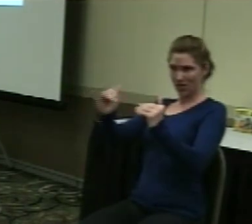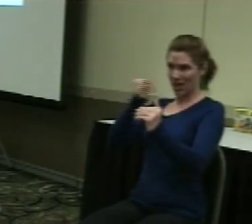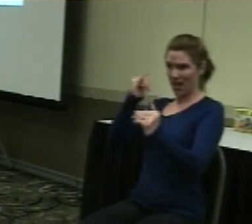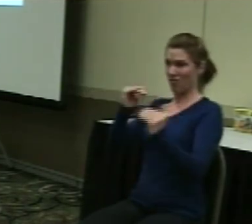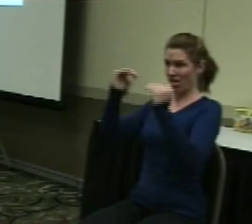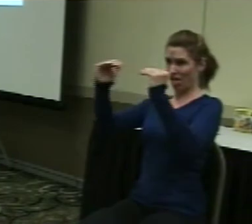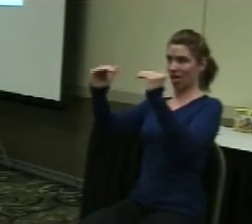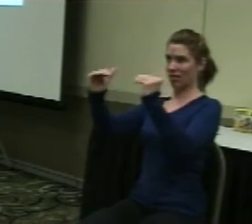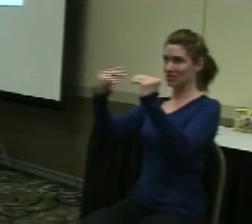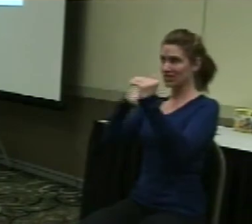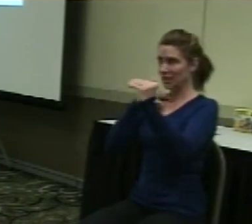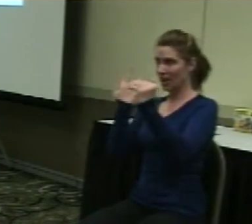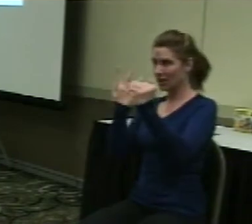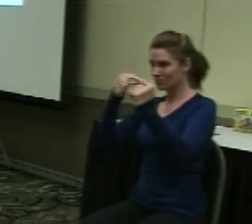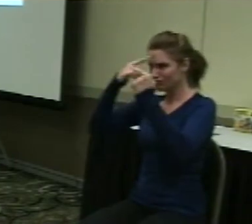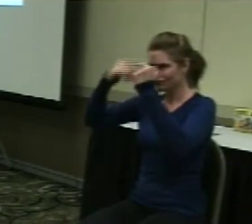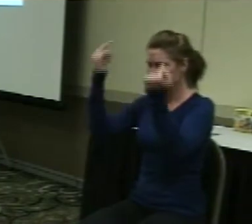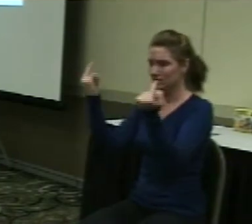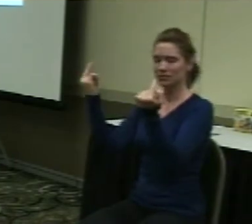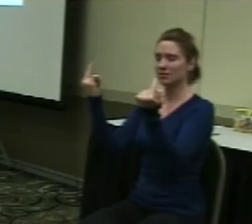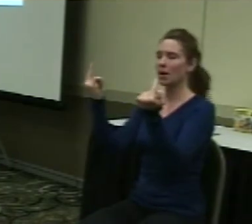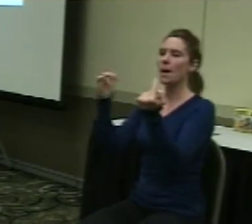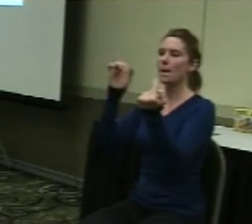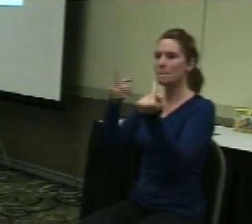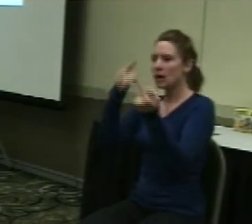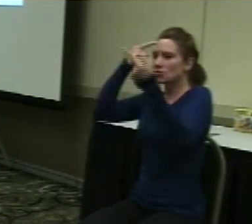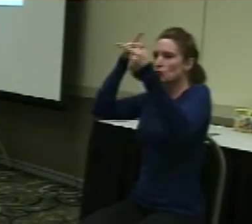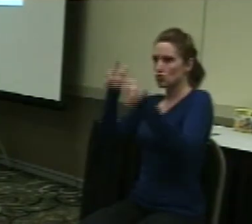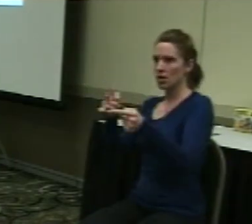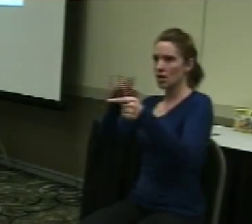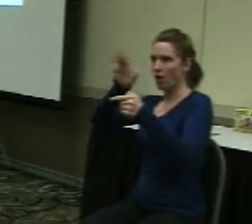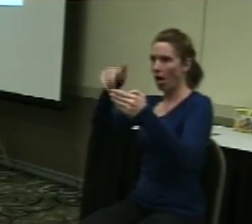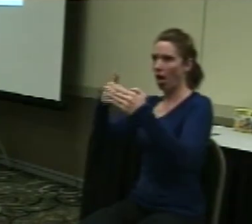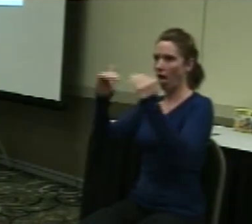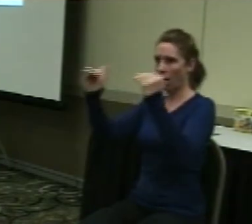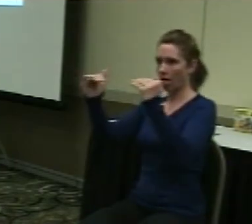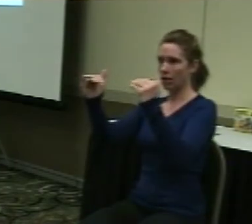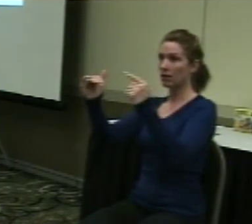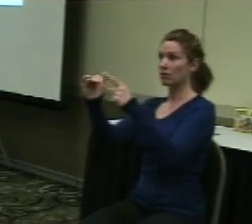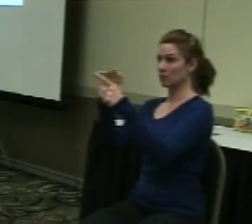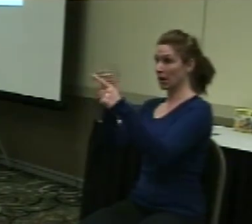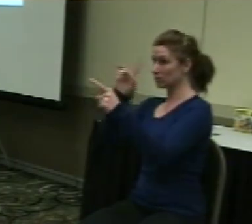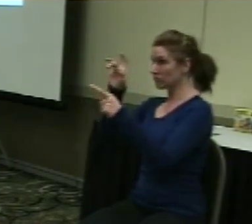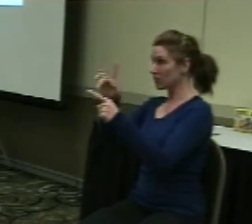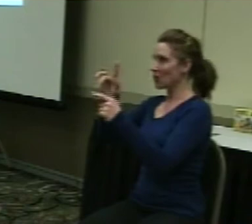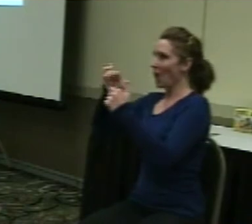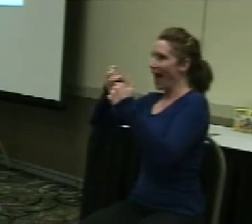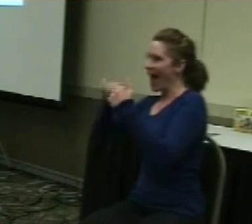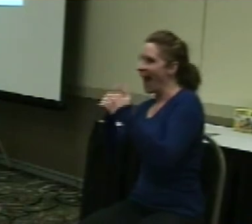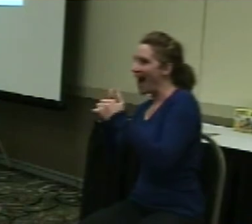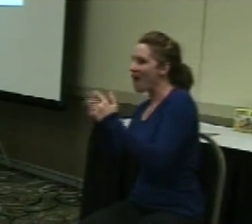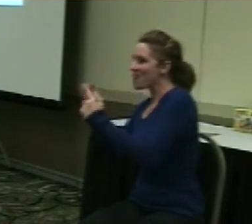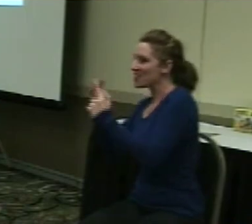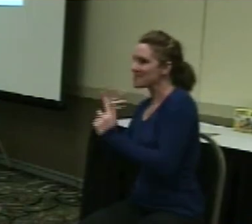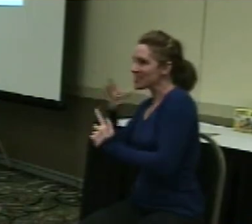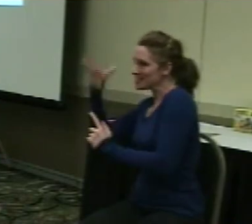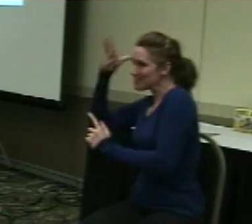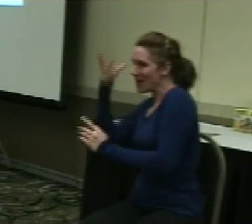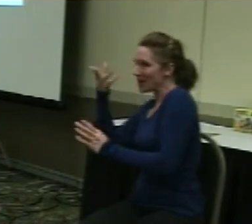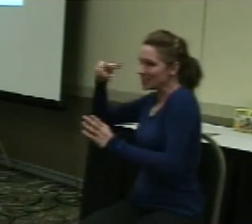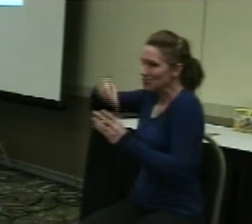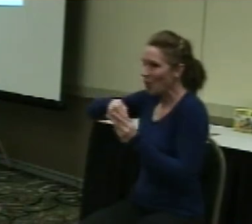next piece unless there's clarity right up front. So how do you get the parents on board? How do you get the parents on